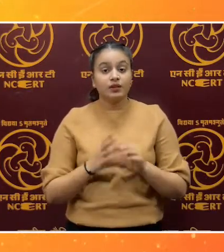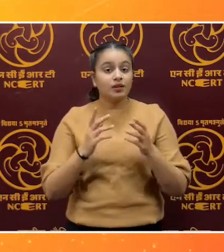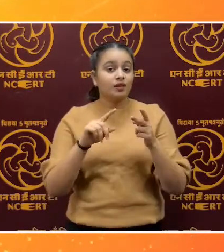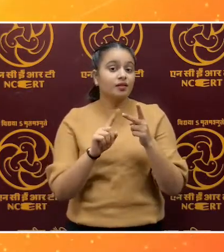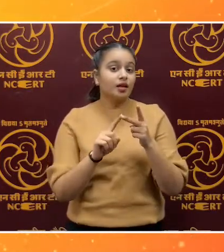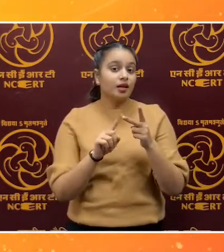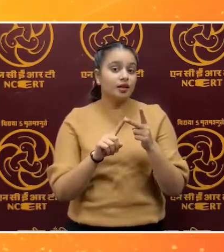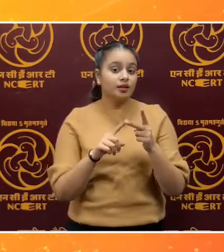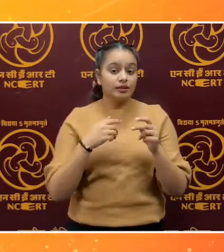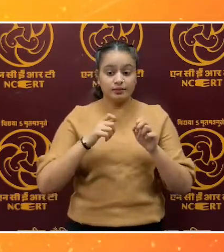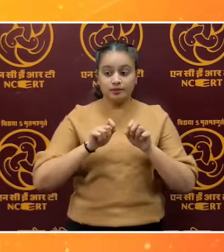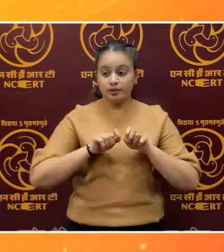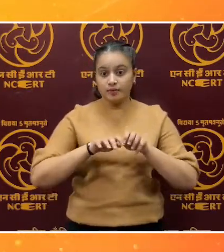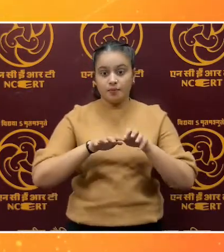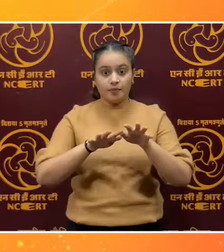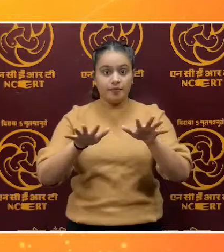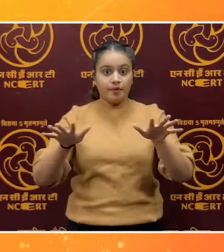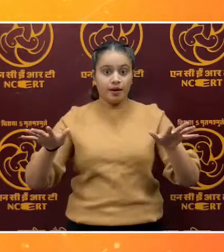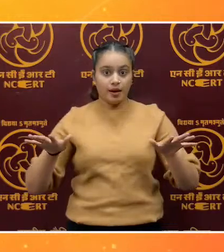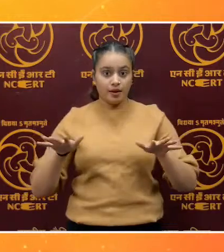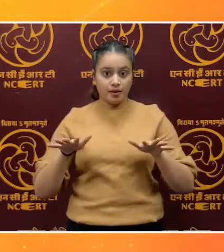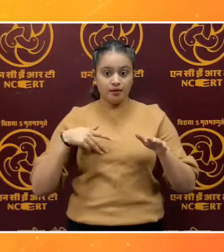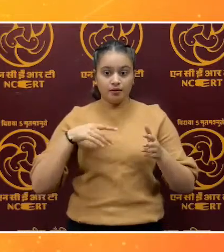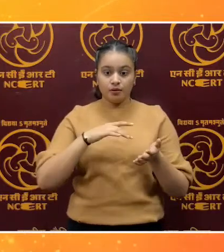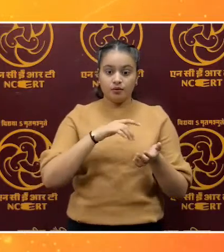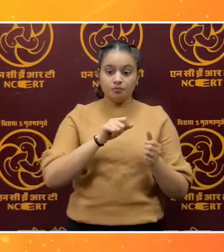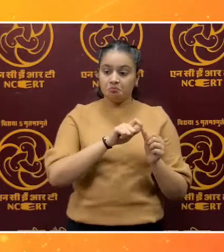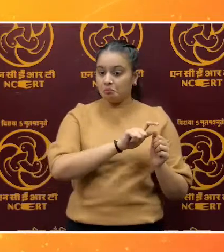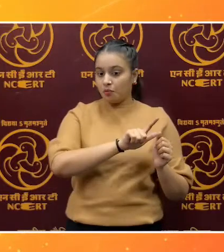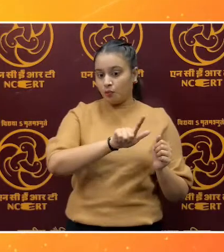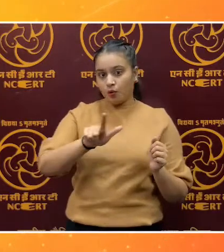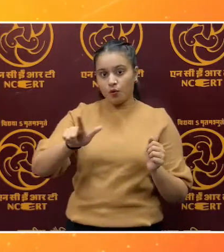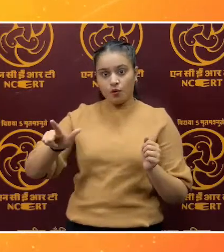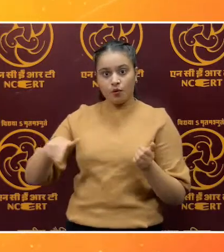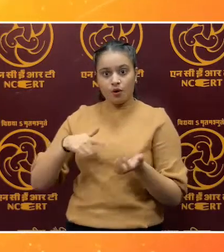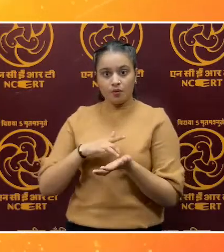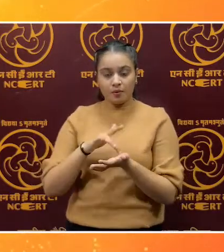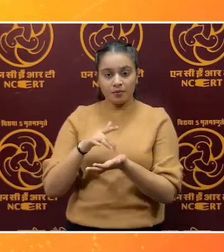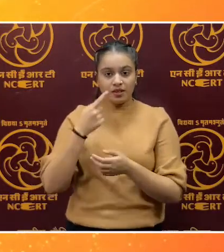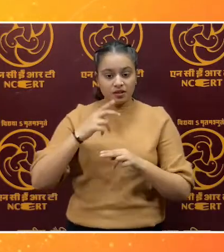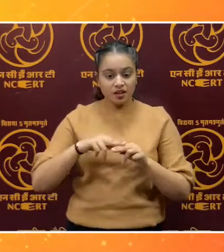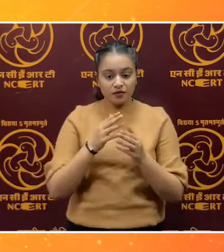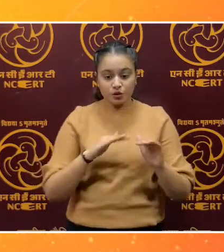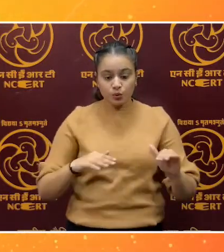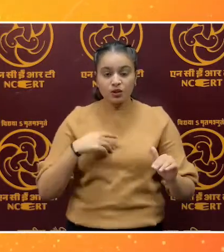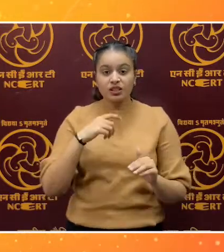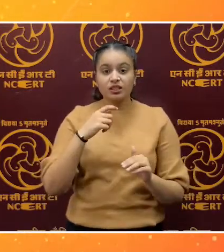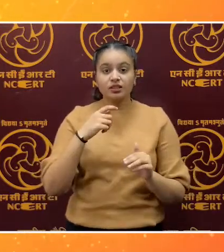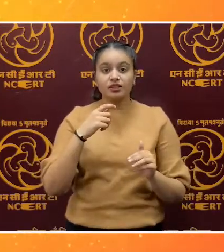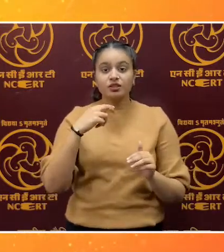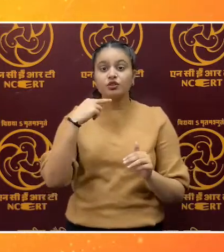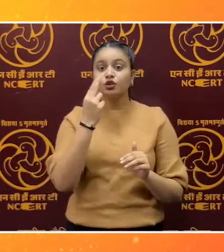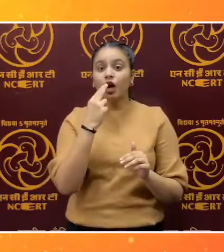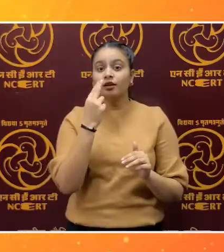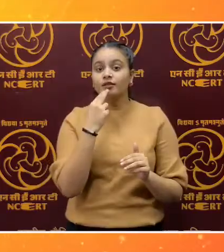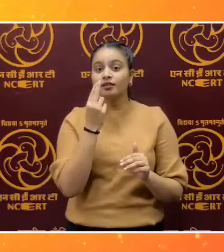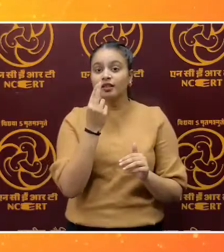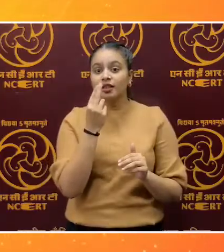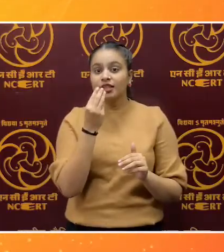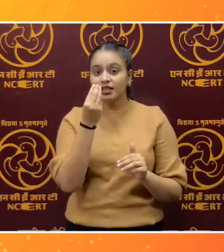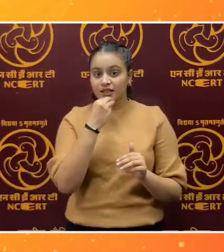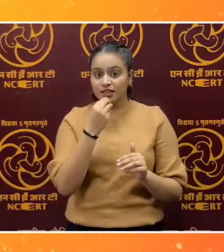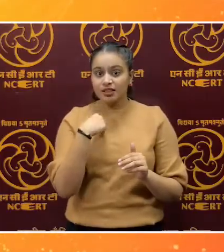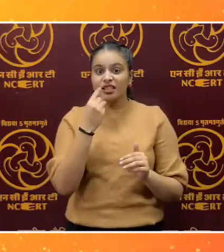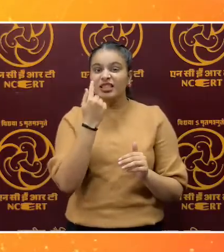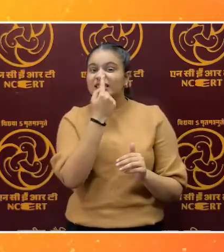it is spread everywhere. Yeah. Like a child is eating chocolate, what will happen? The child eating the chocolate, and he puts